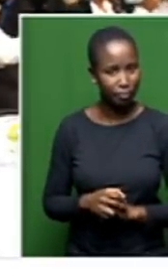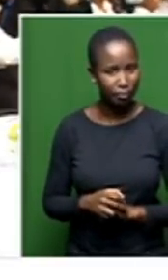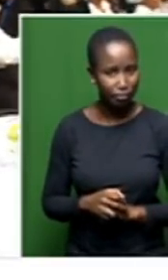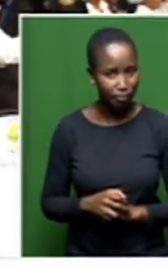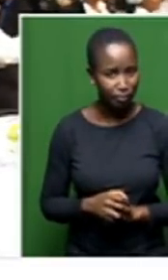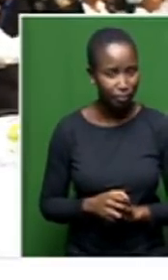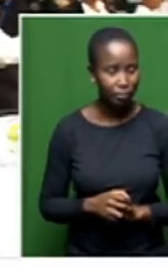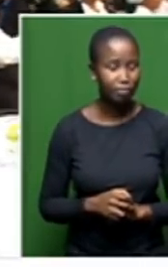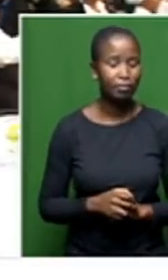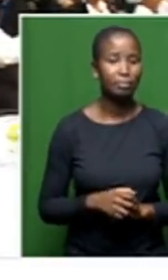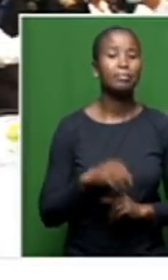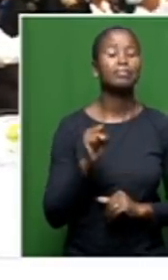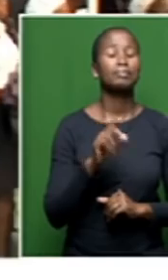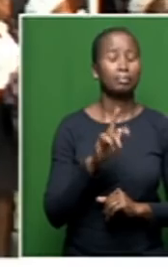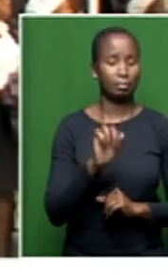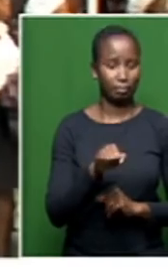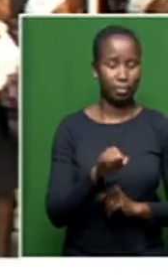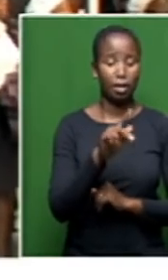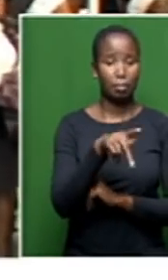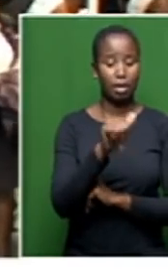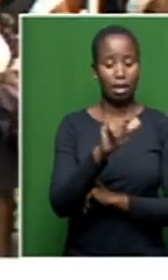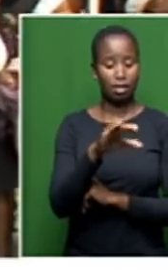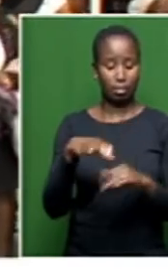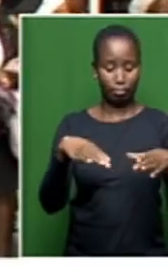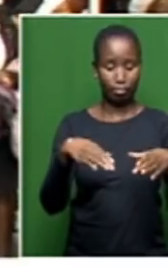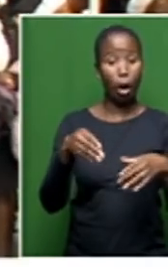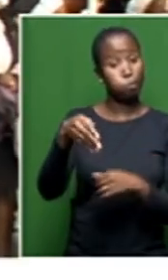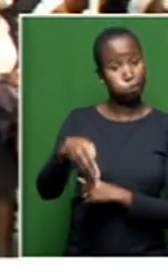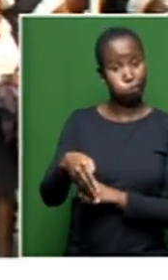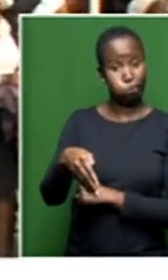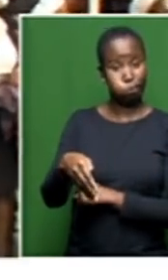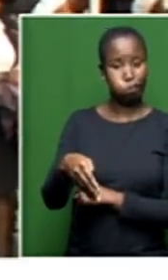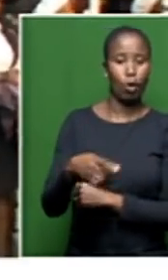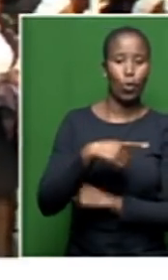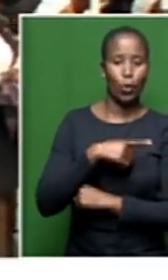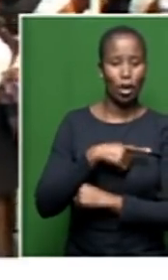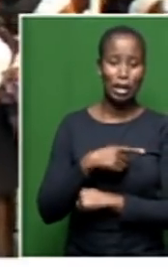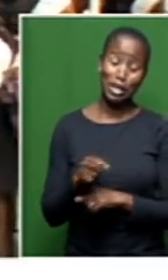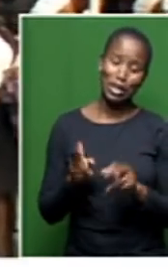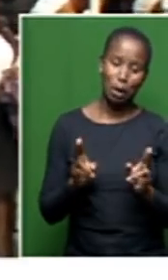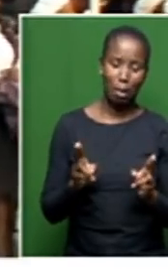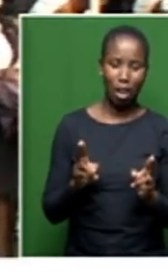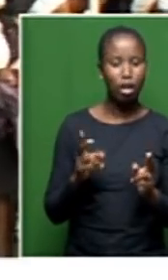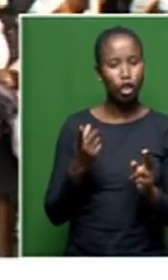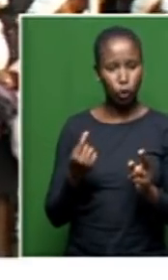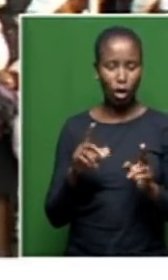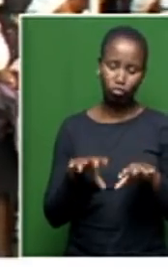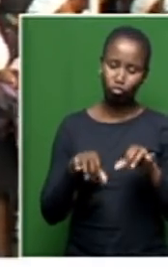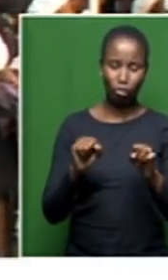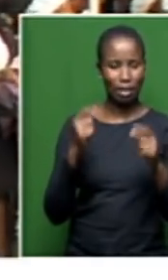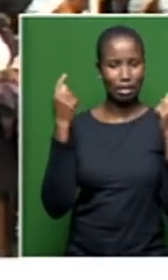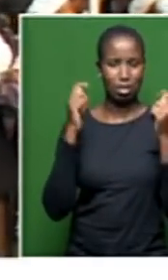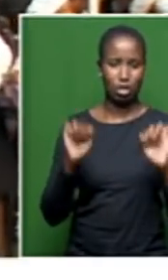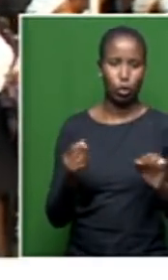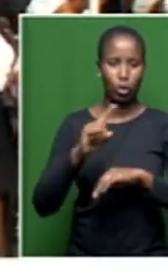Well, Sakina, indeed, the PAC is here. You would recall that the PAC normally claims this day. This is the day 62